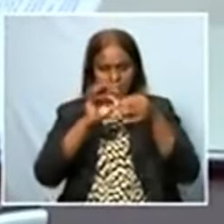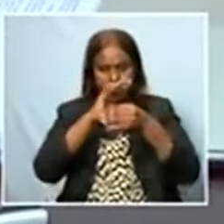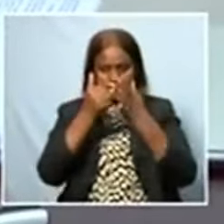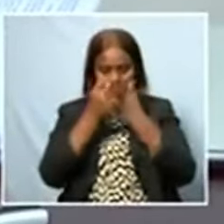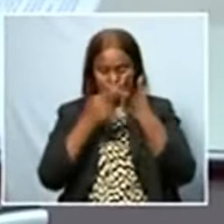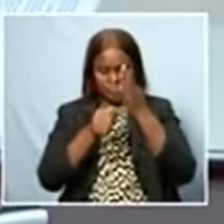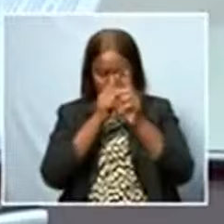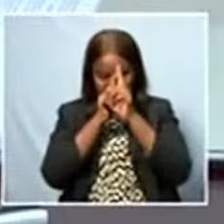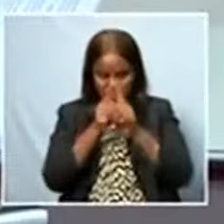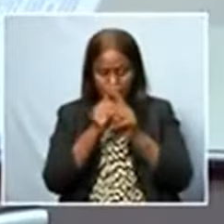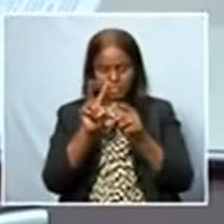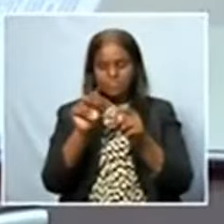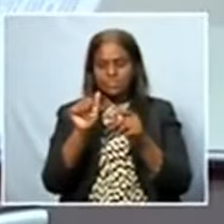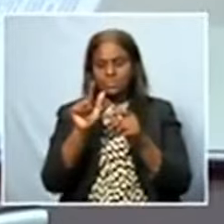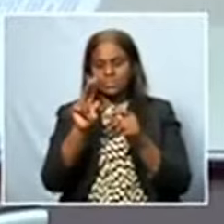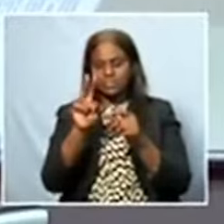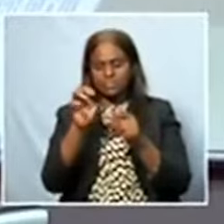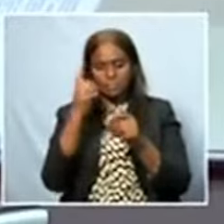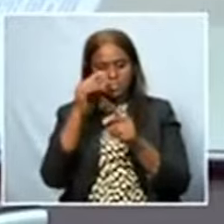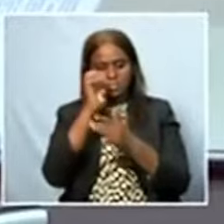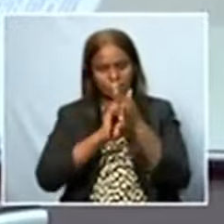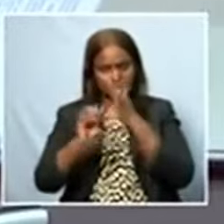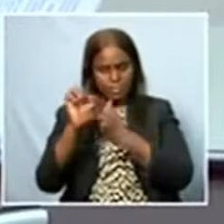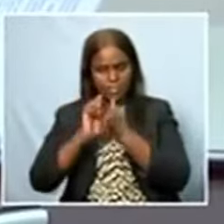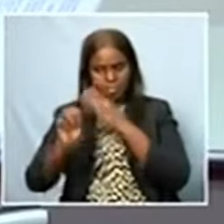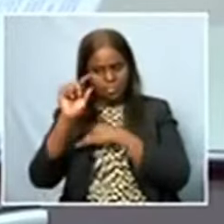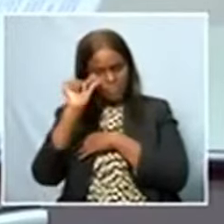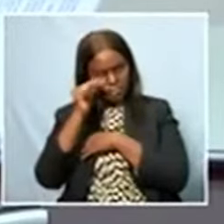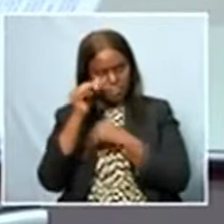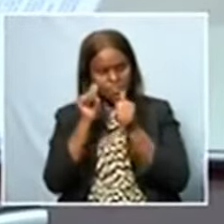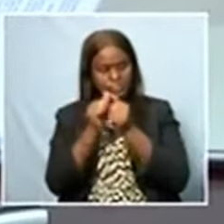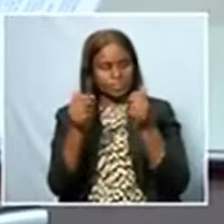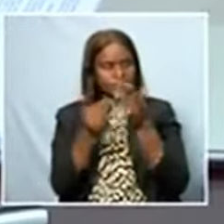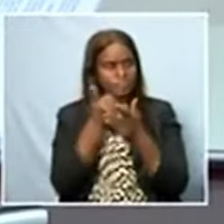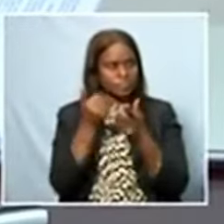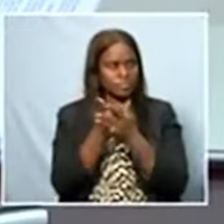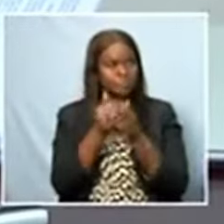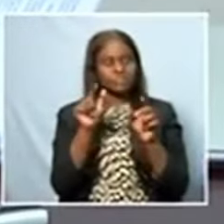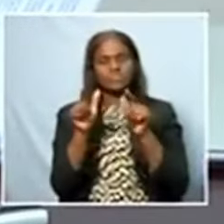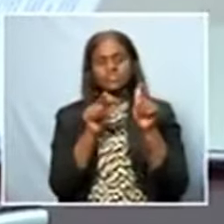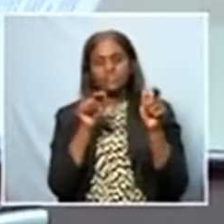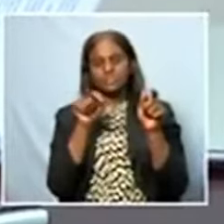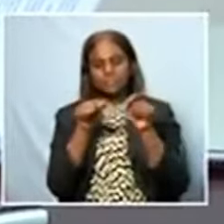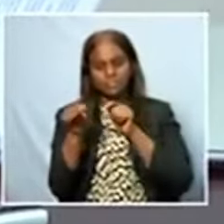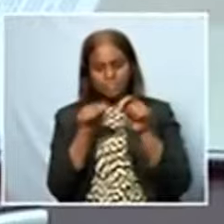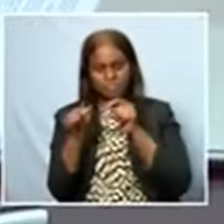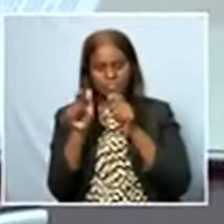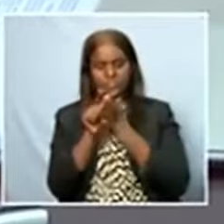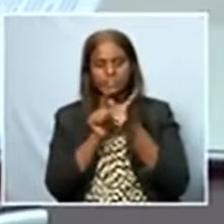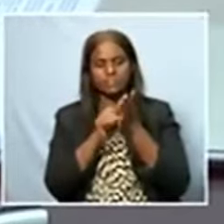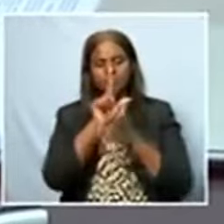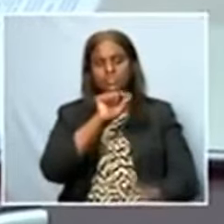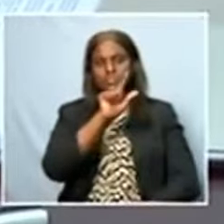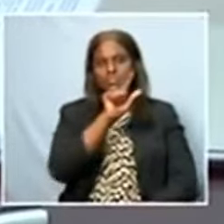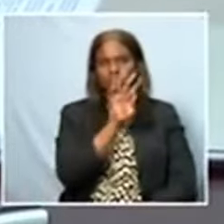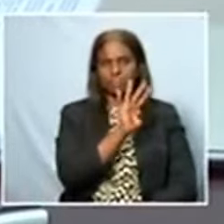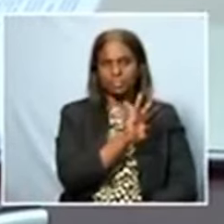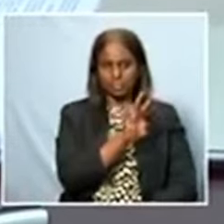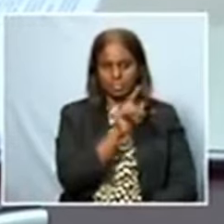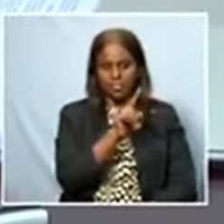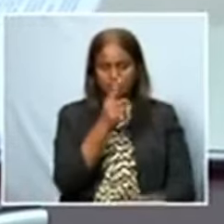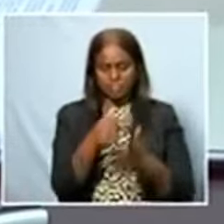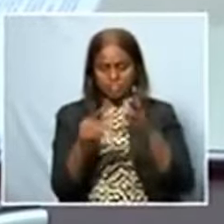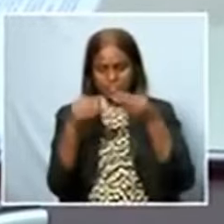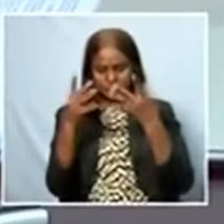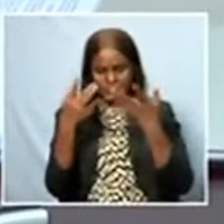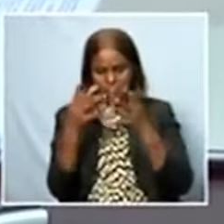determination of customs value of exported minerals with the new Minerals Regulation Commission Act 2024 by